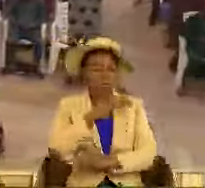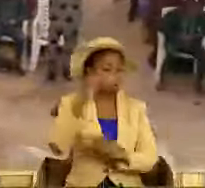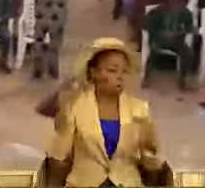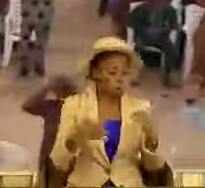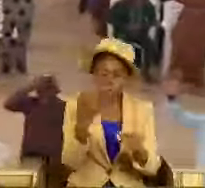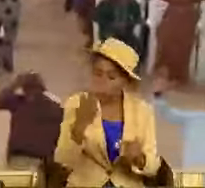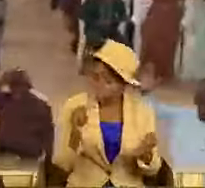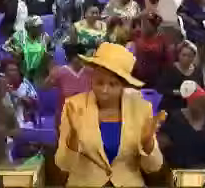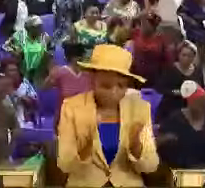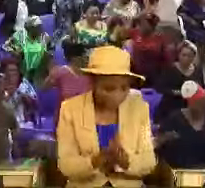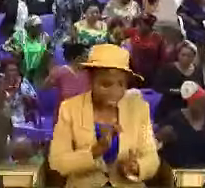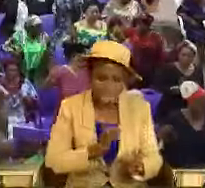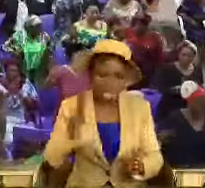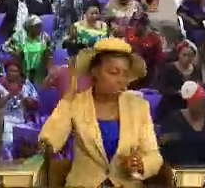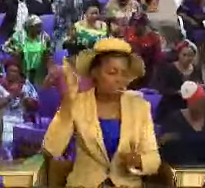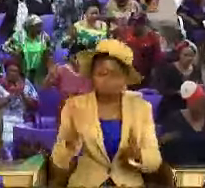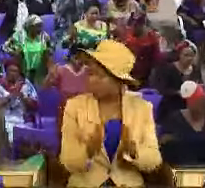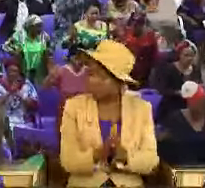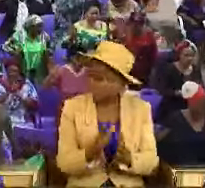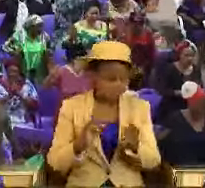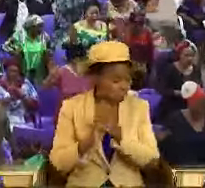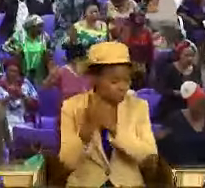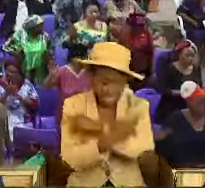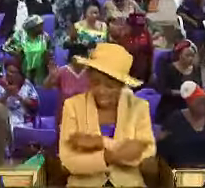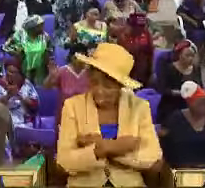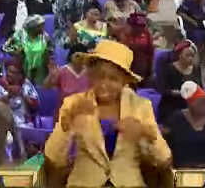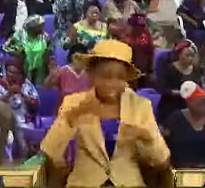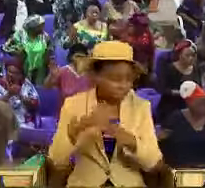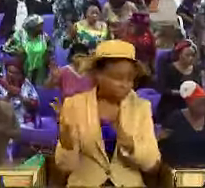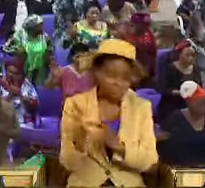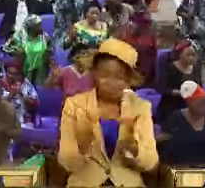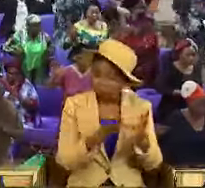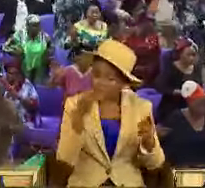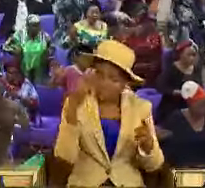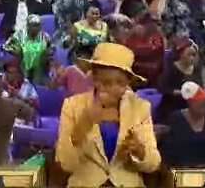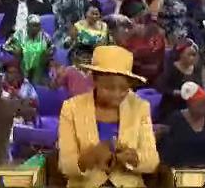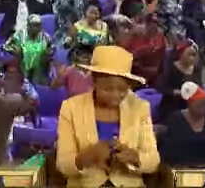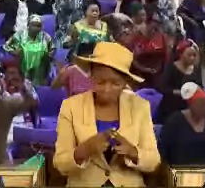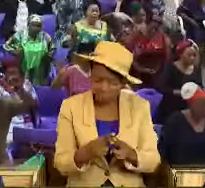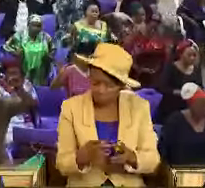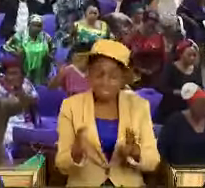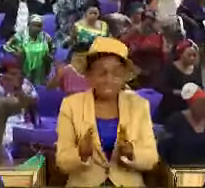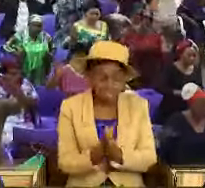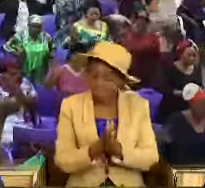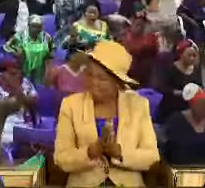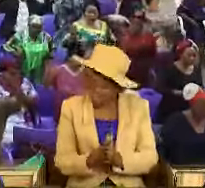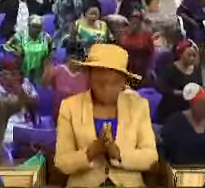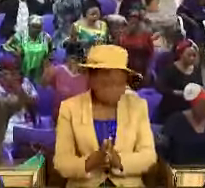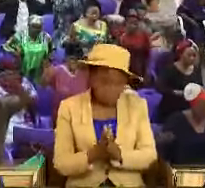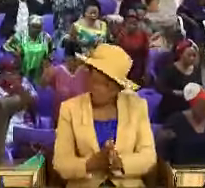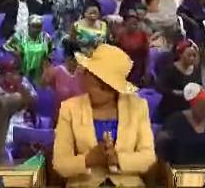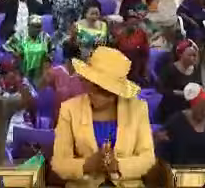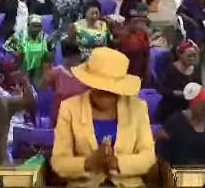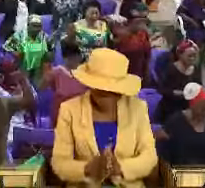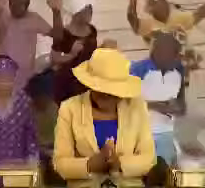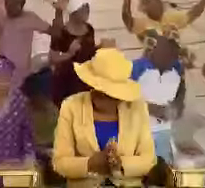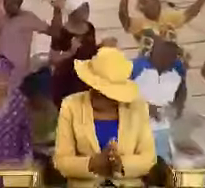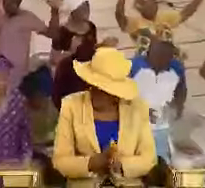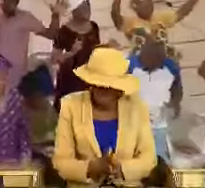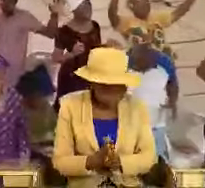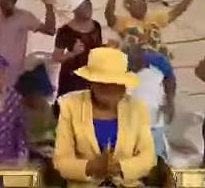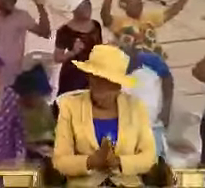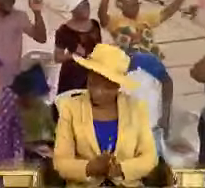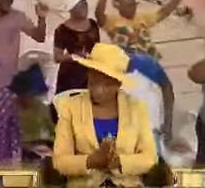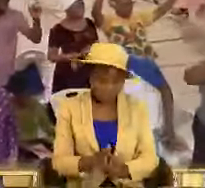this 70-day fasting and prayer program in the name of Jesus open your mouth and declare it